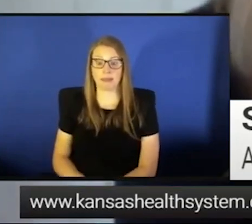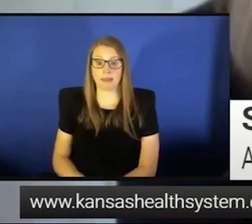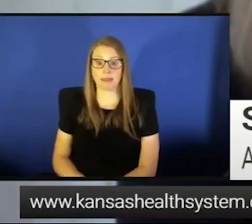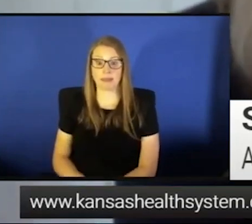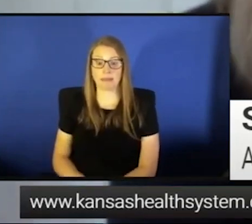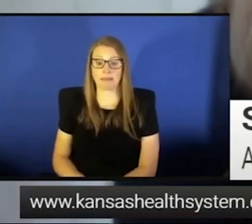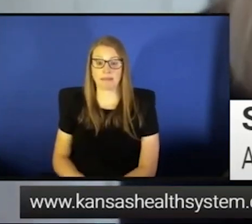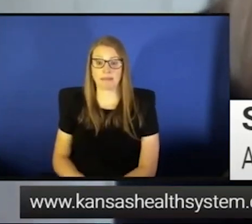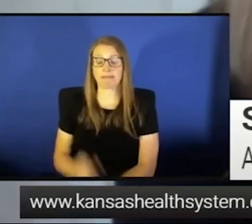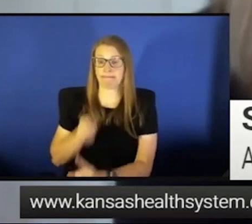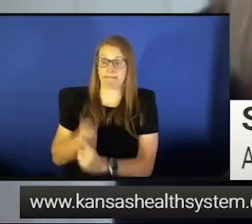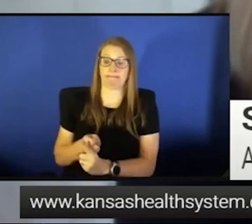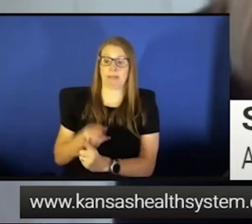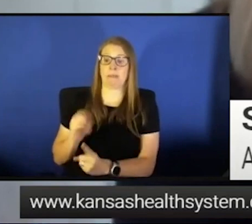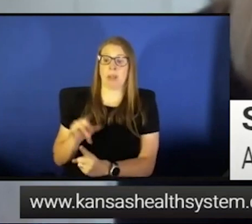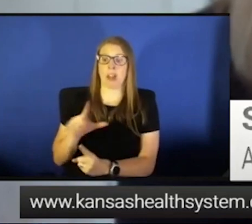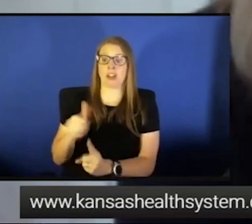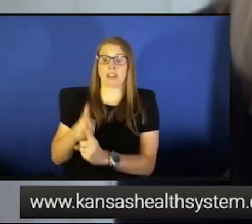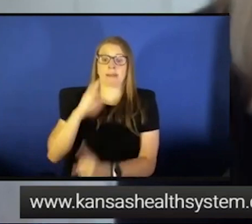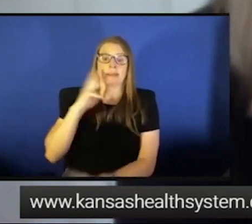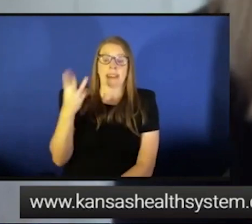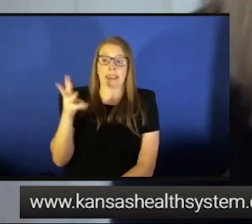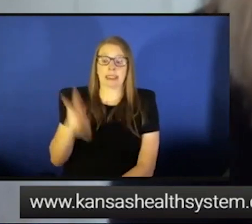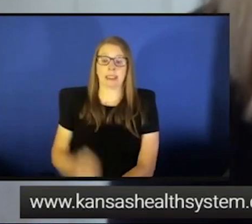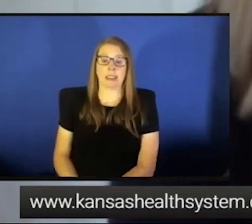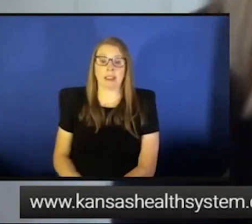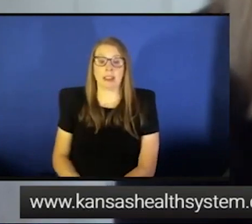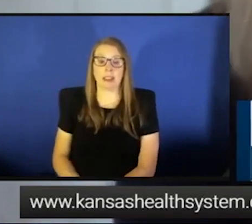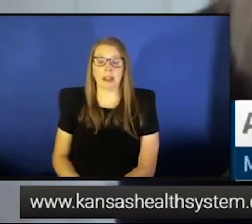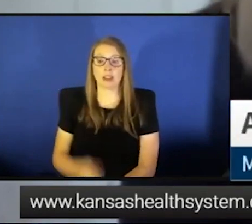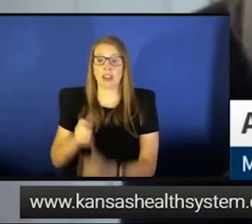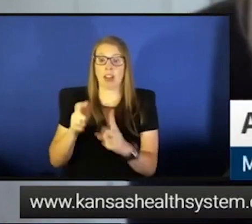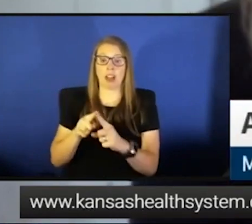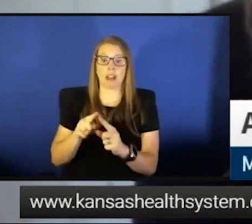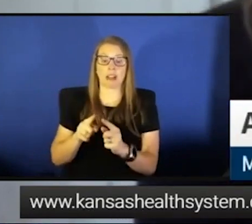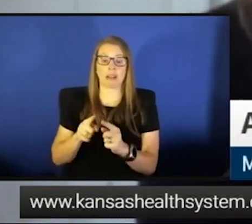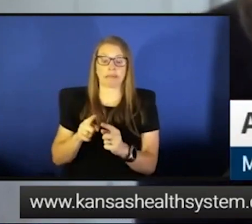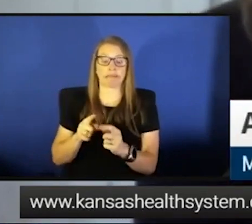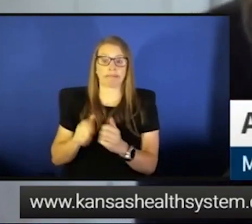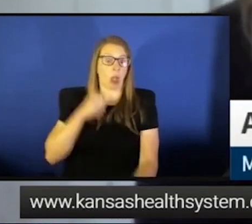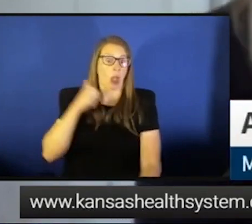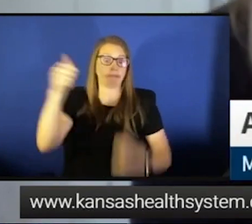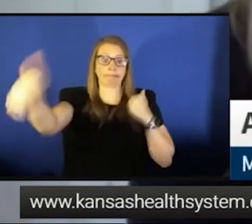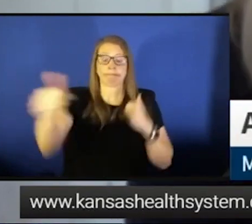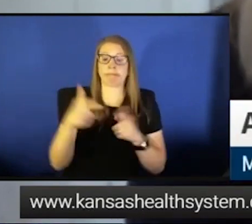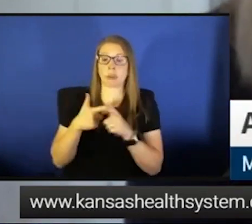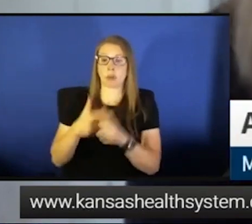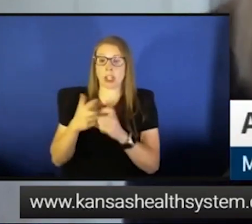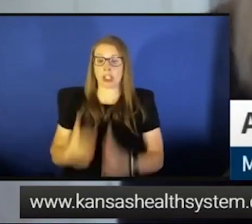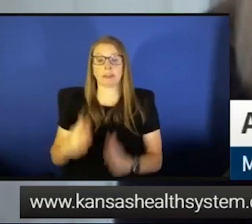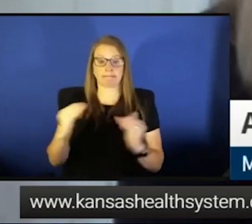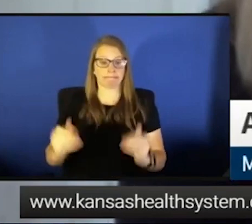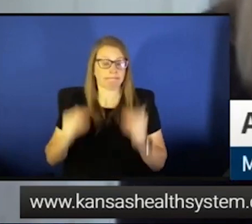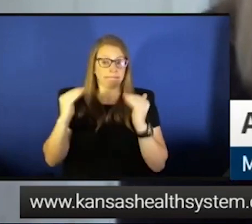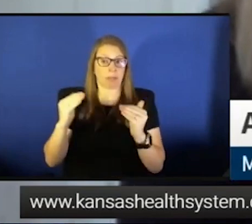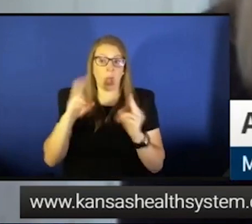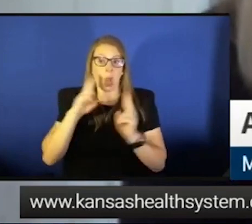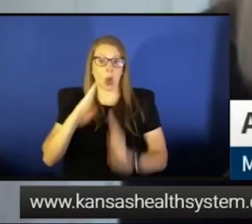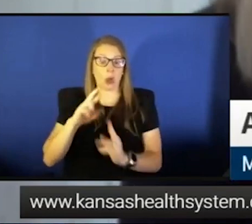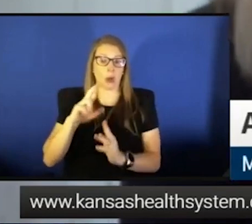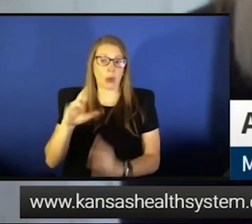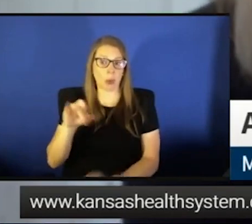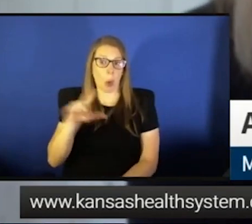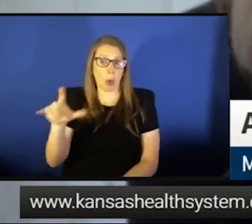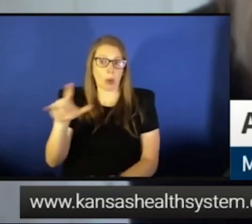hit Molly. She was 16. She was a distance runner, tip-top shape, honor roll student. But